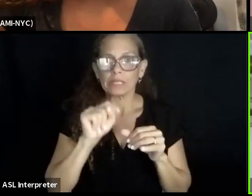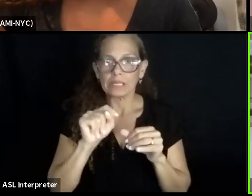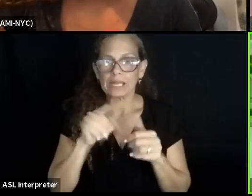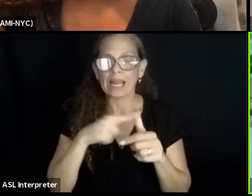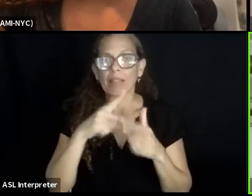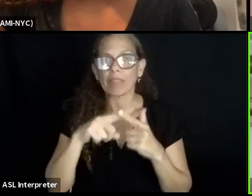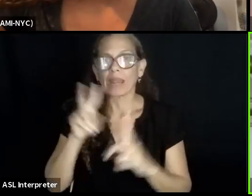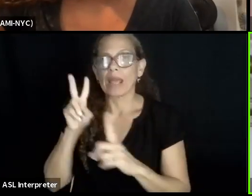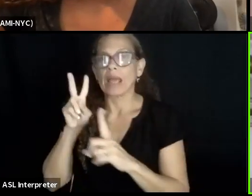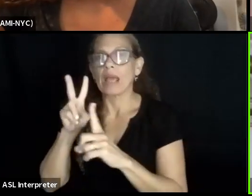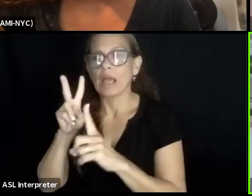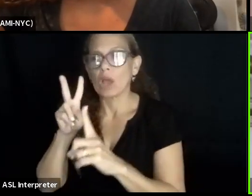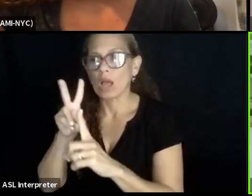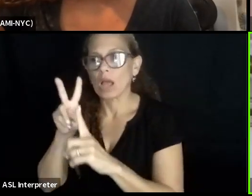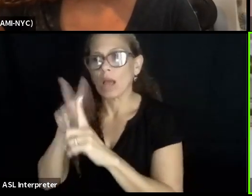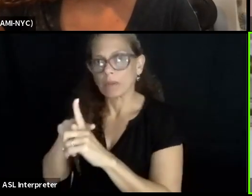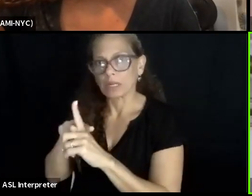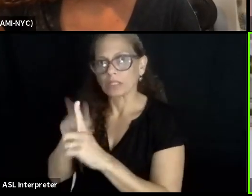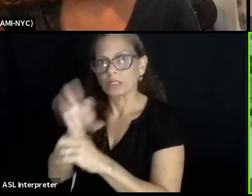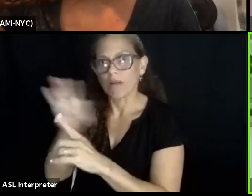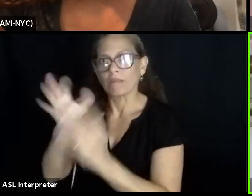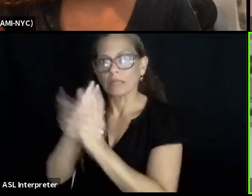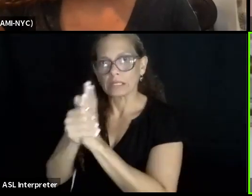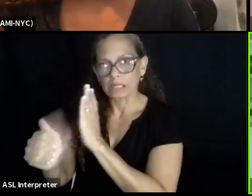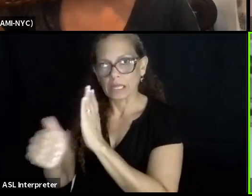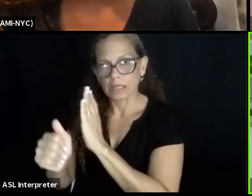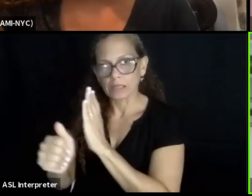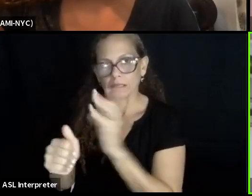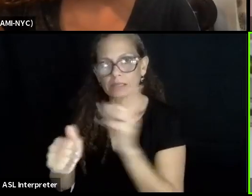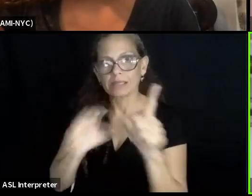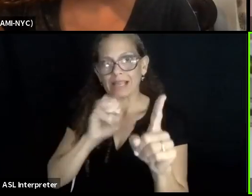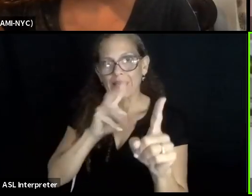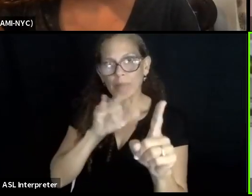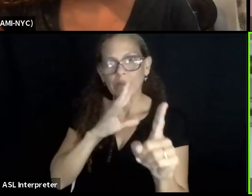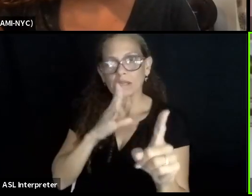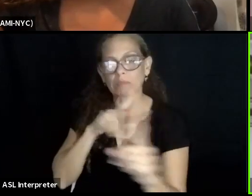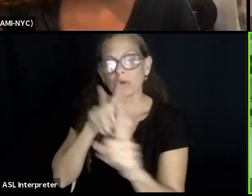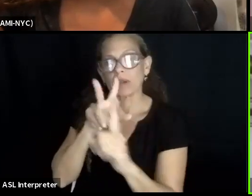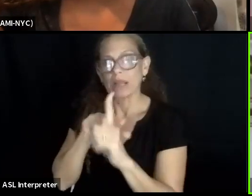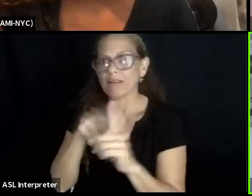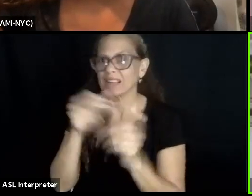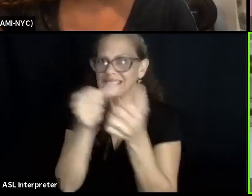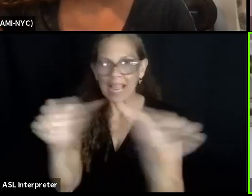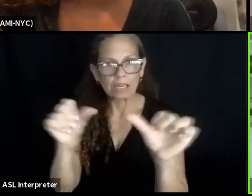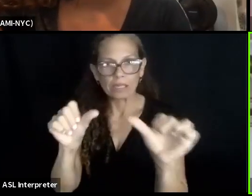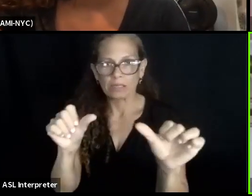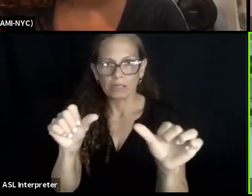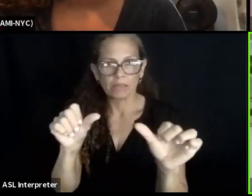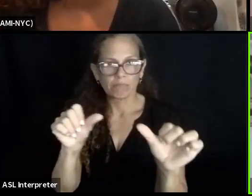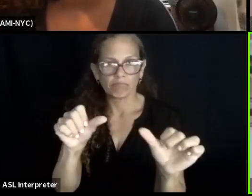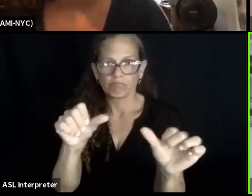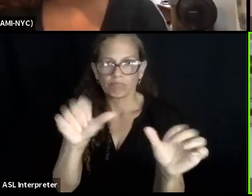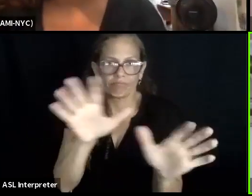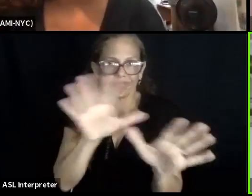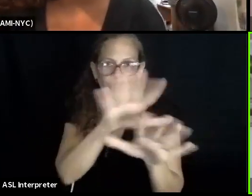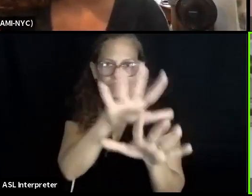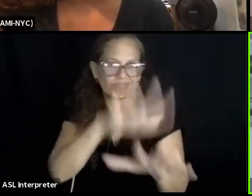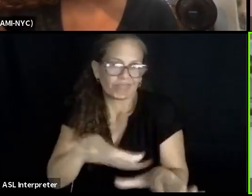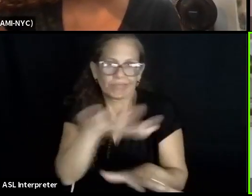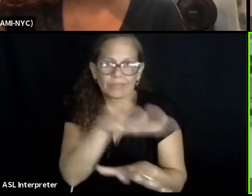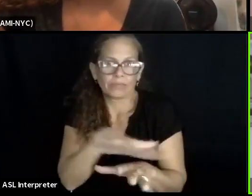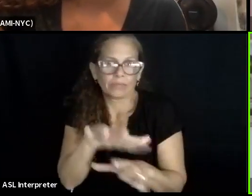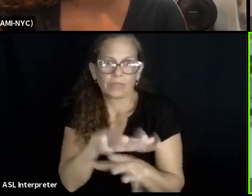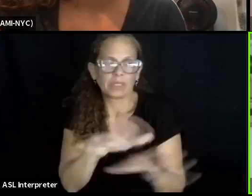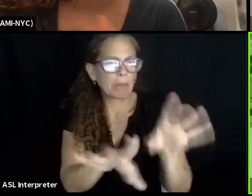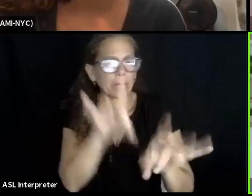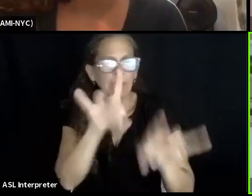the skills. I think application of the skills that Emily walked us through can be applied in any setting, and really you can just pick and choose what is most